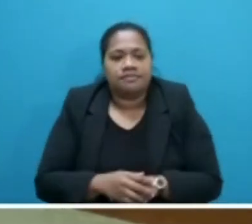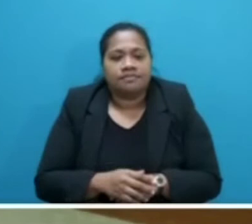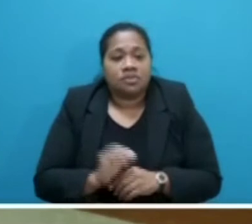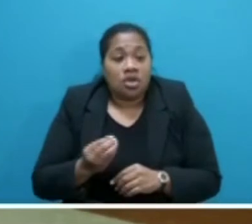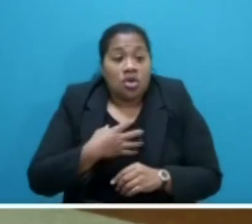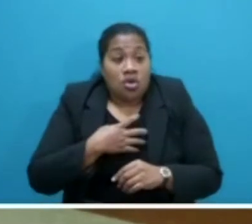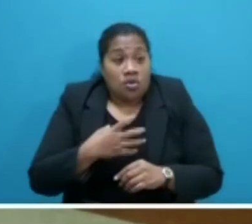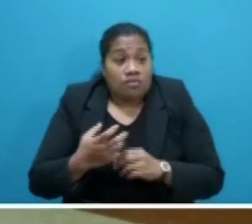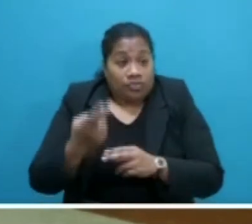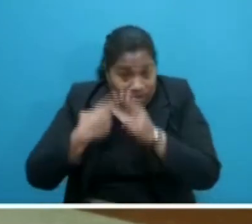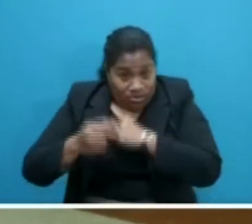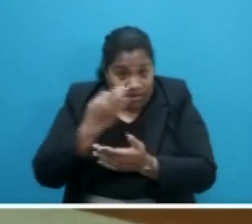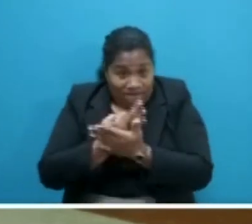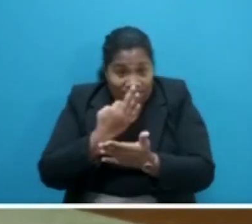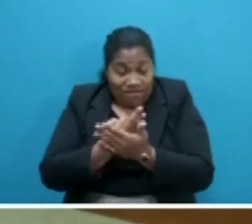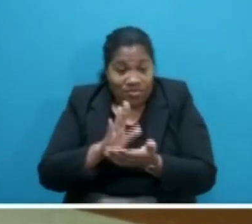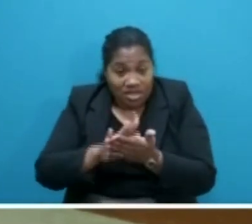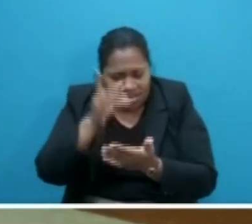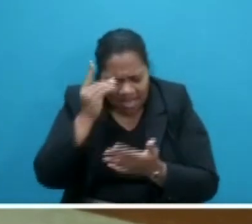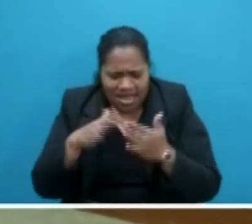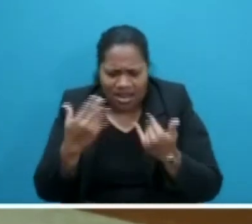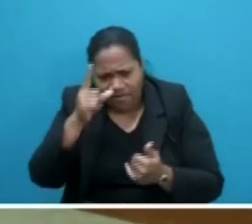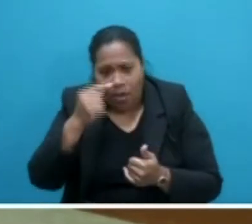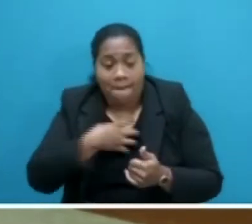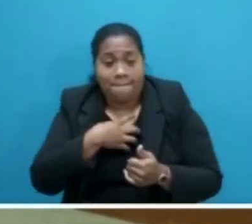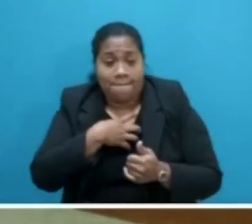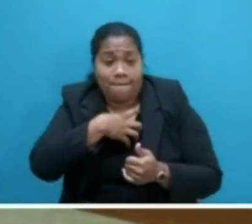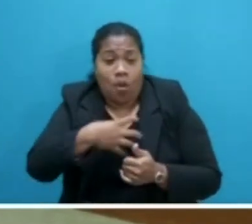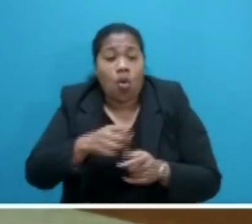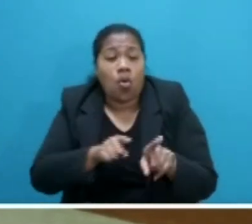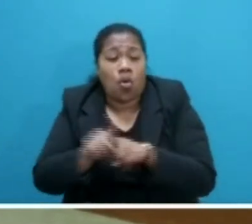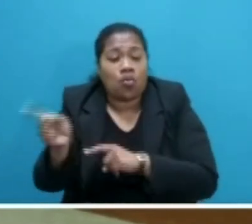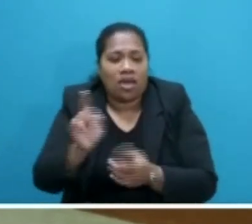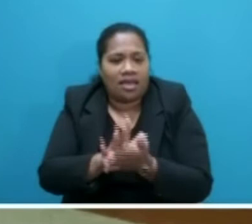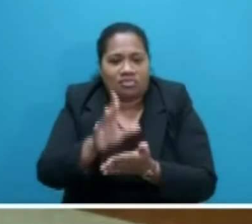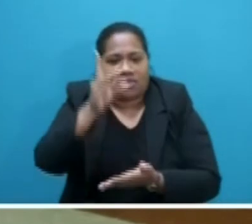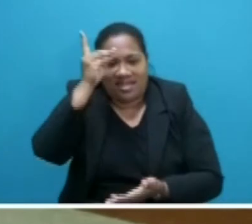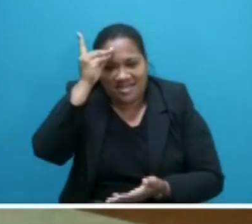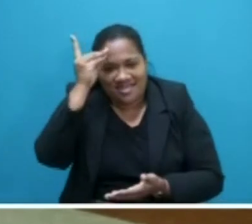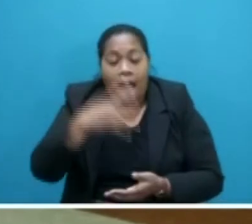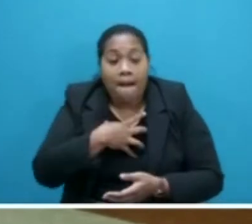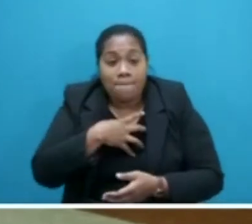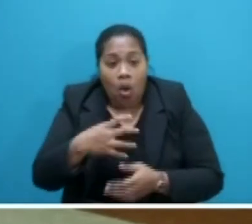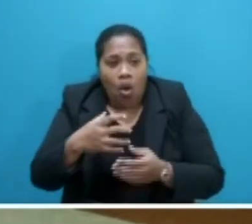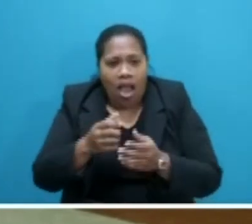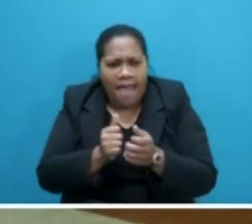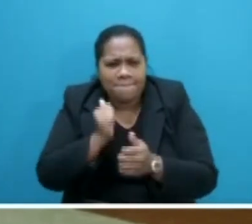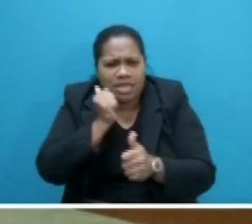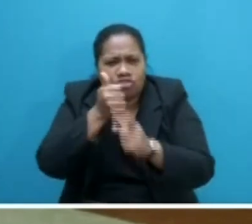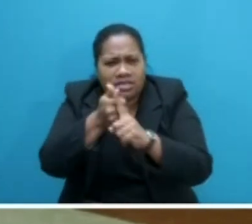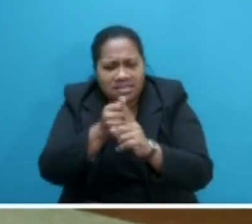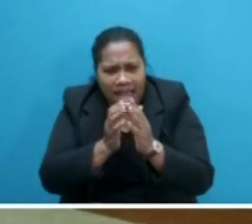education, has led Fiji to field the most talented, most educated, and most ambitious workforce the Pacific has